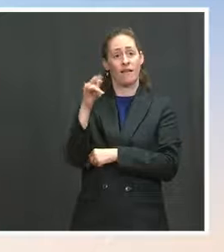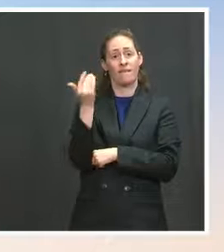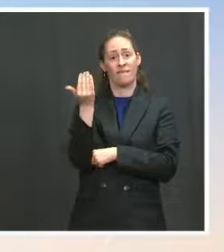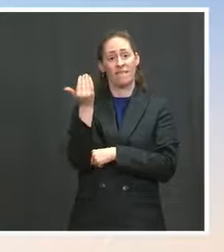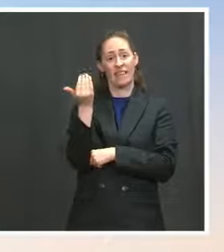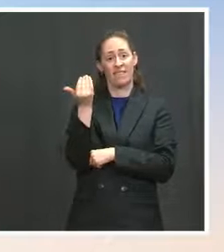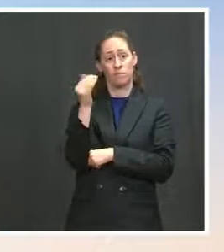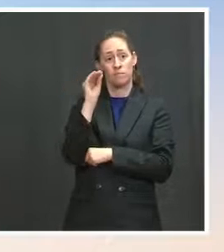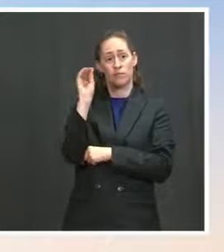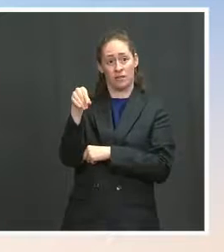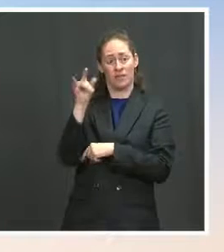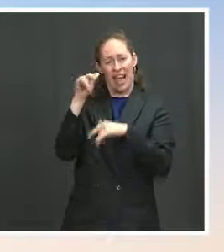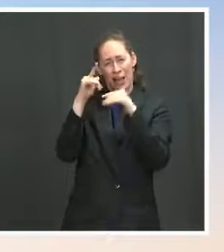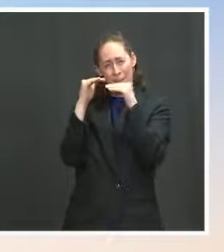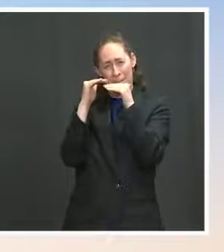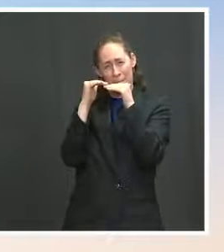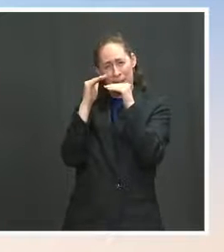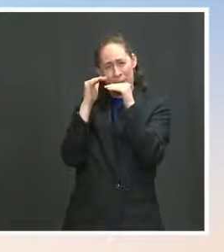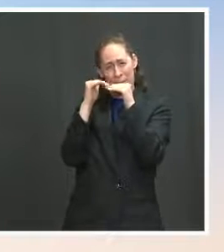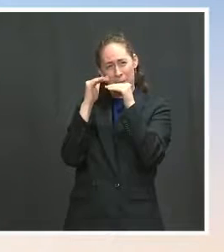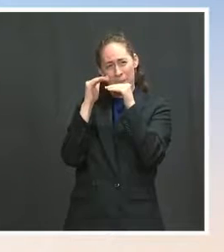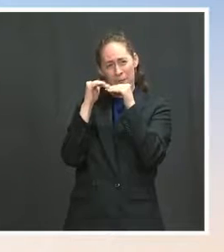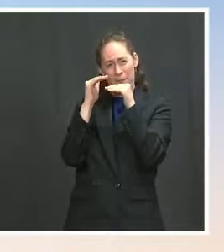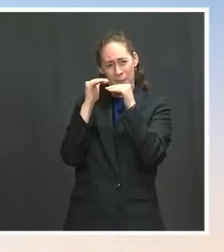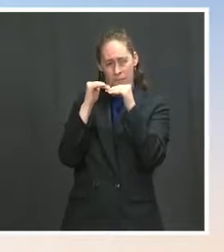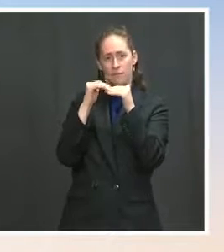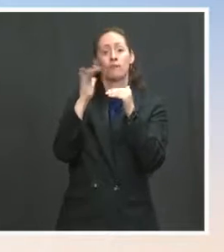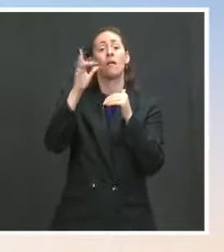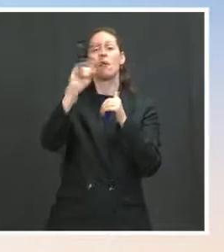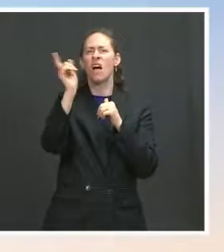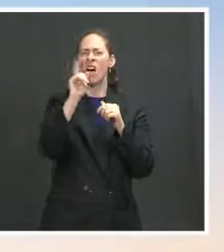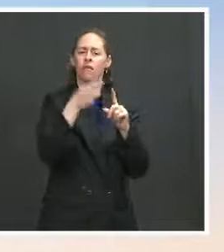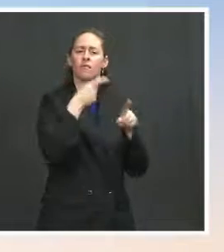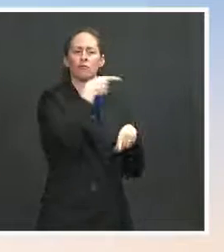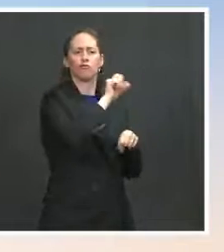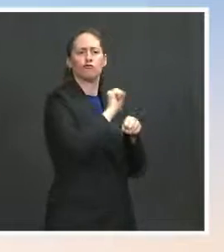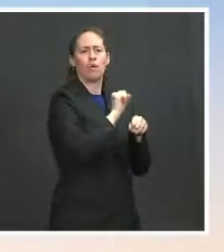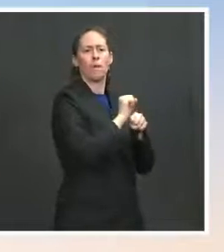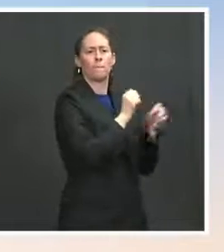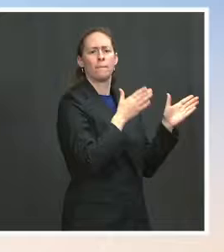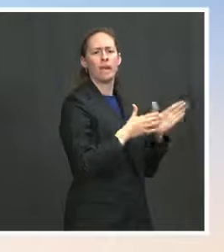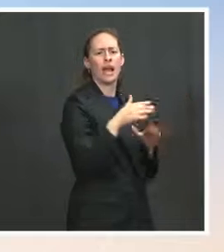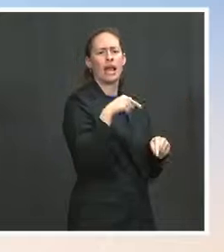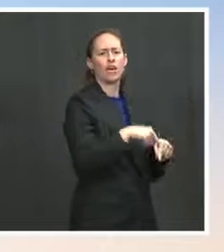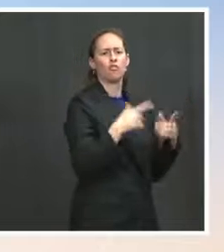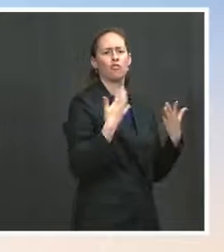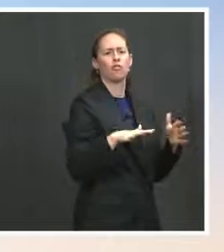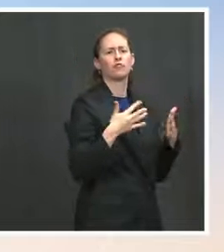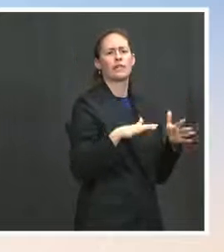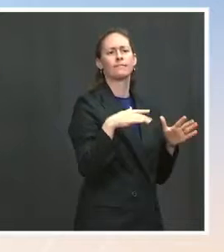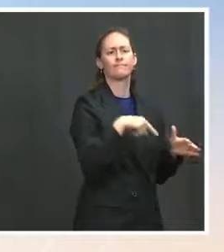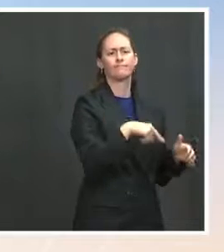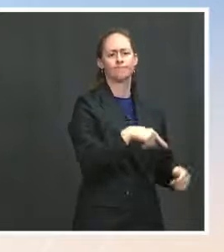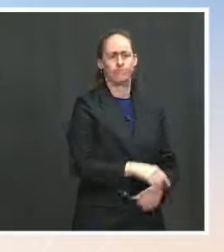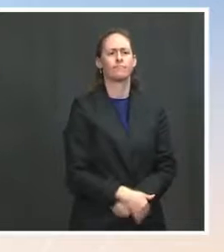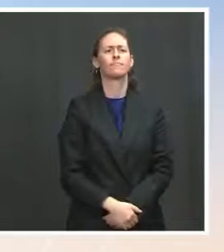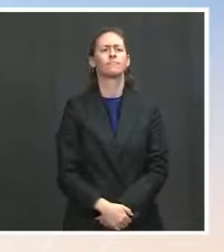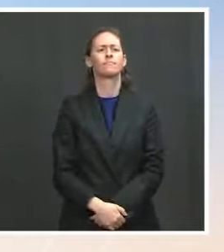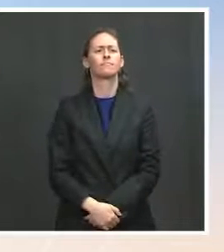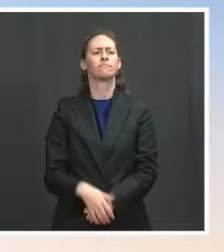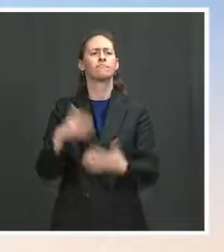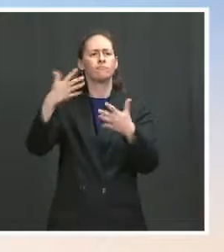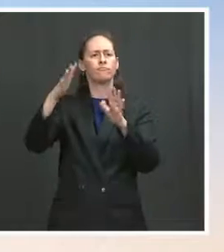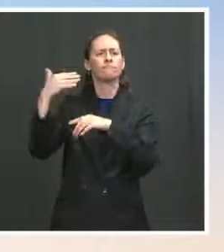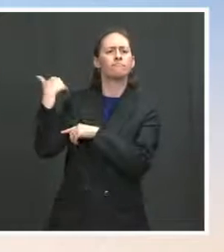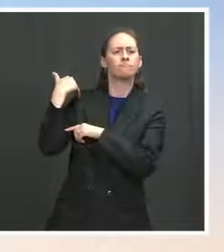Jobs Plan as one of the pay-for components. So what happened over the last couple of days, and also in the meeting yesterday, is